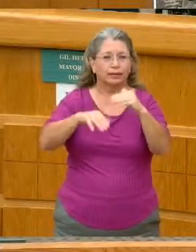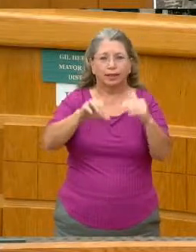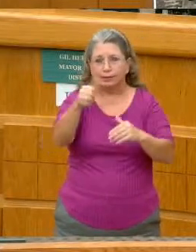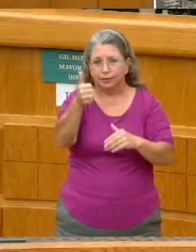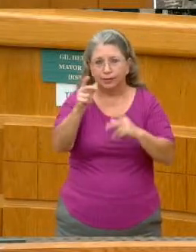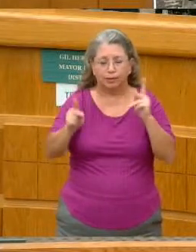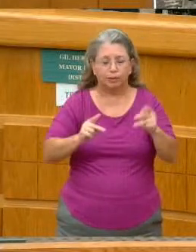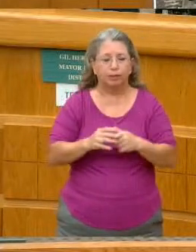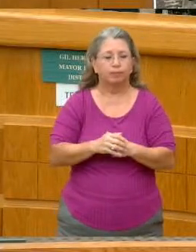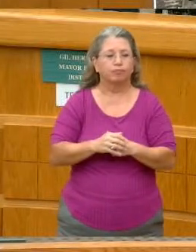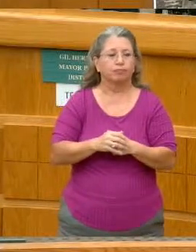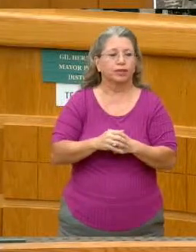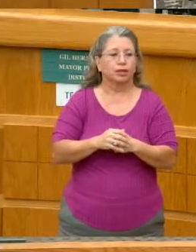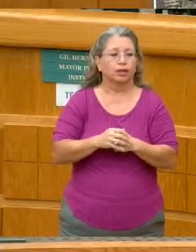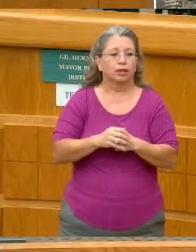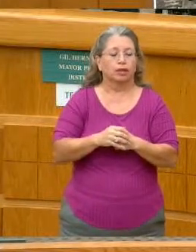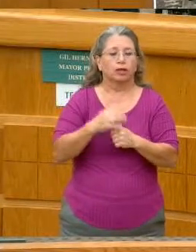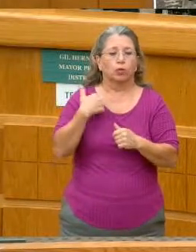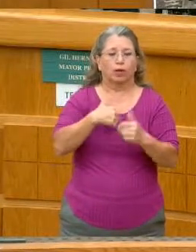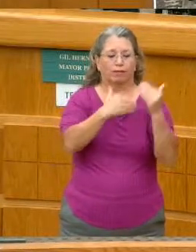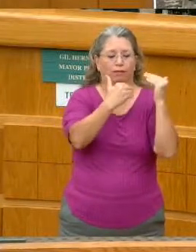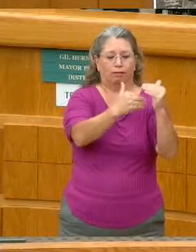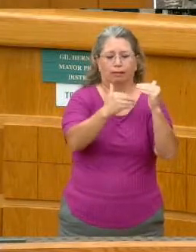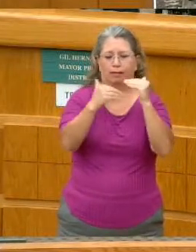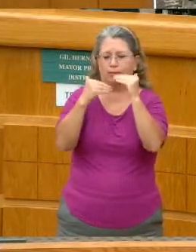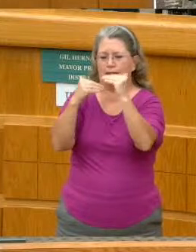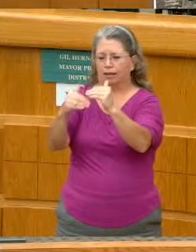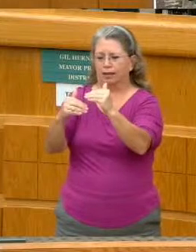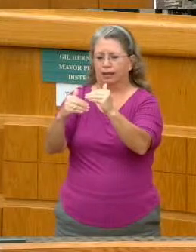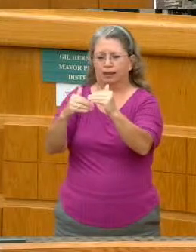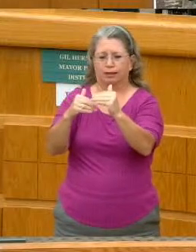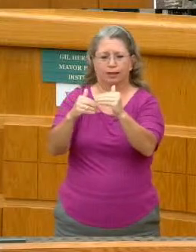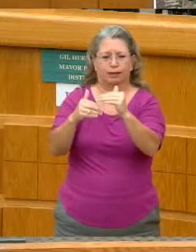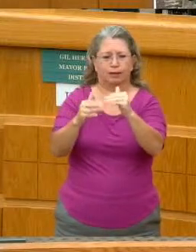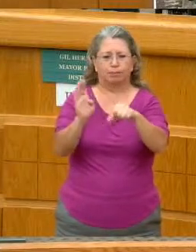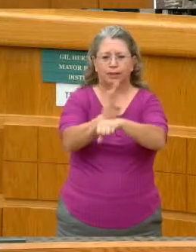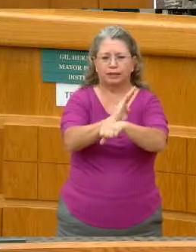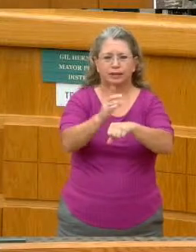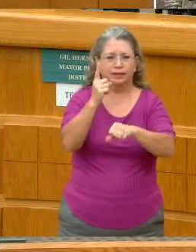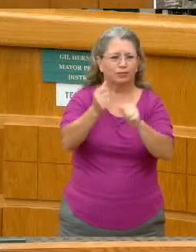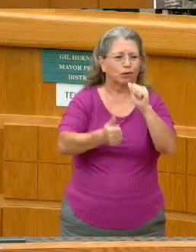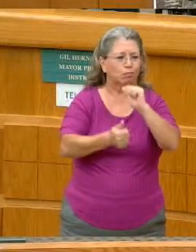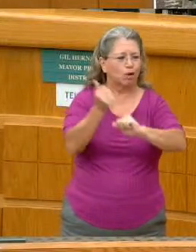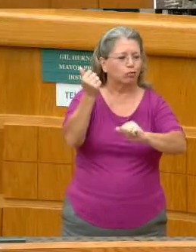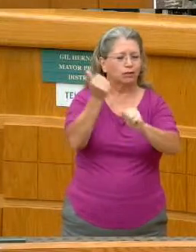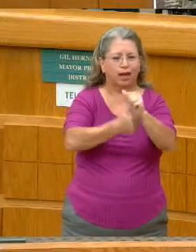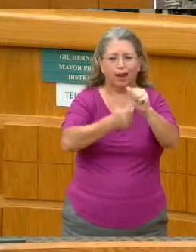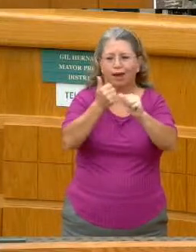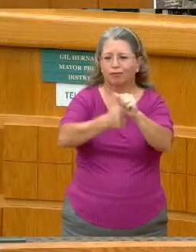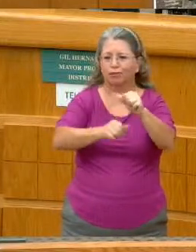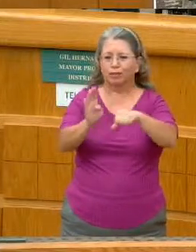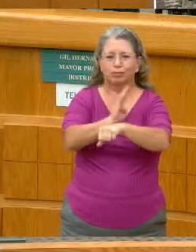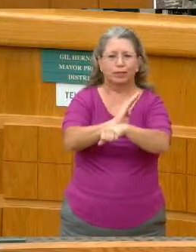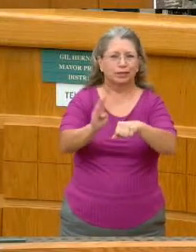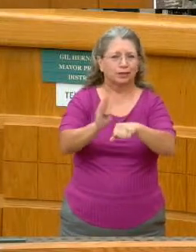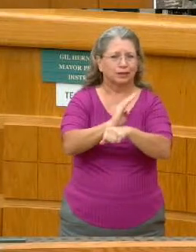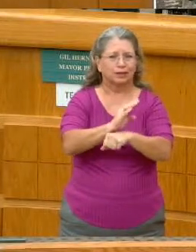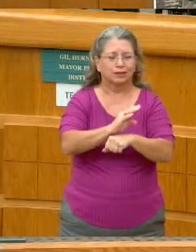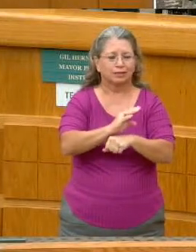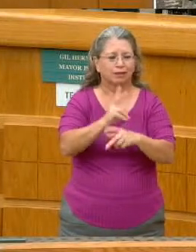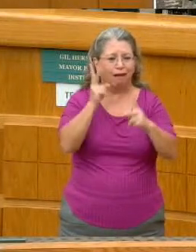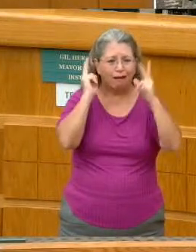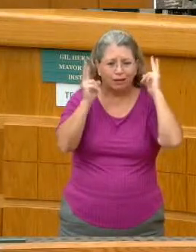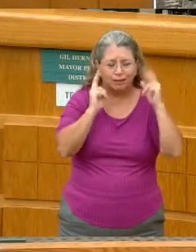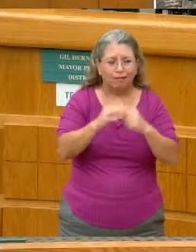almost nearly every single business in Nueces County and activities that range from salons to gym to retail stores. And all of those things that